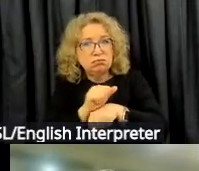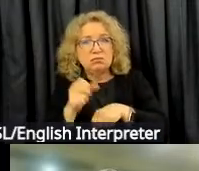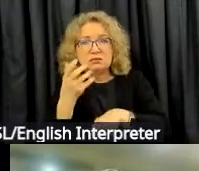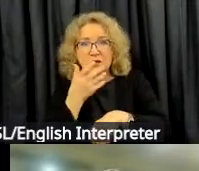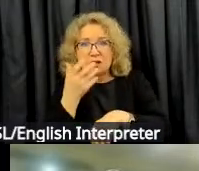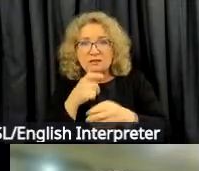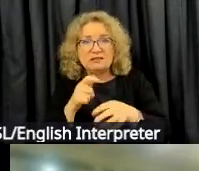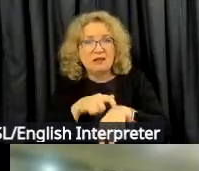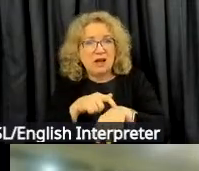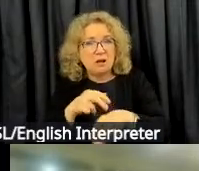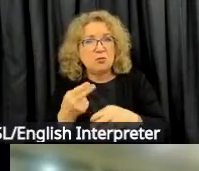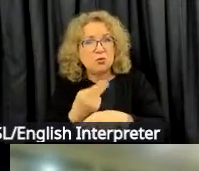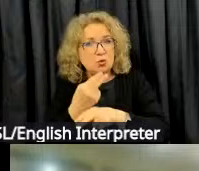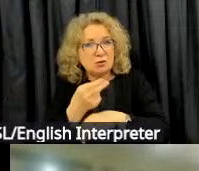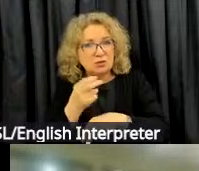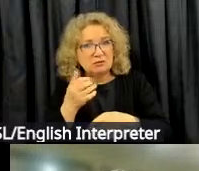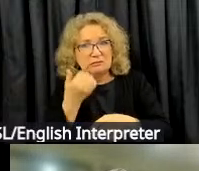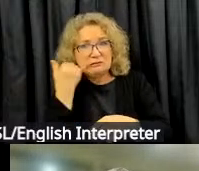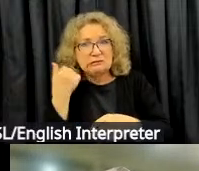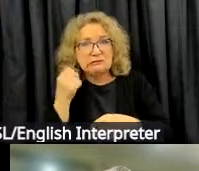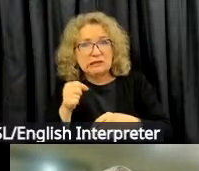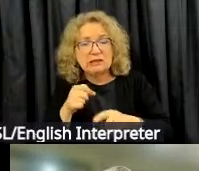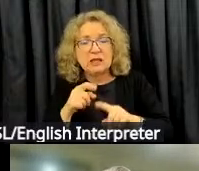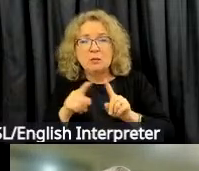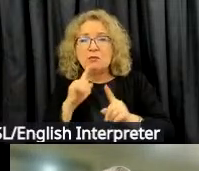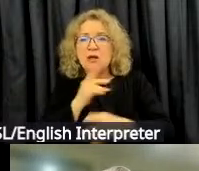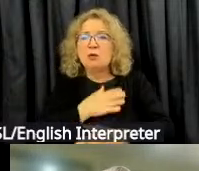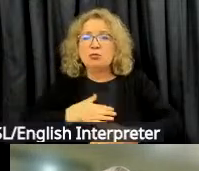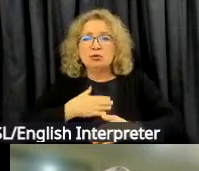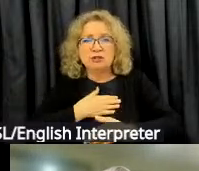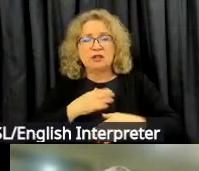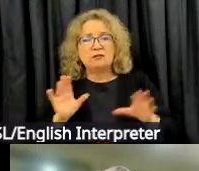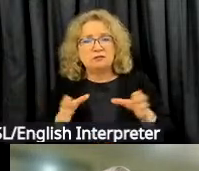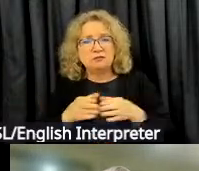you. And appreciate them coming to talk to the staff.